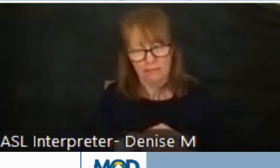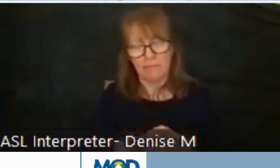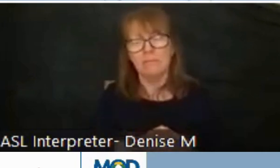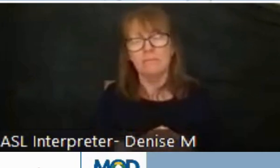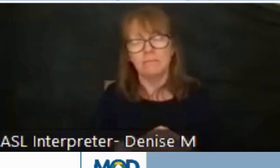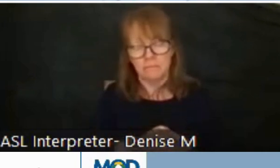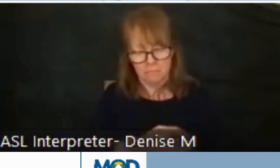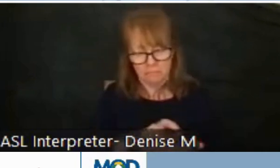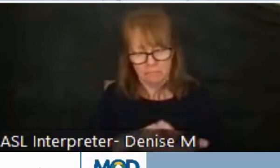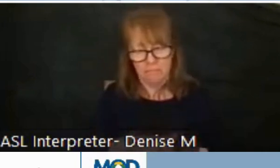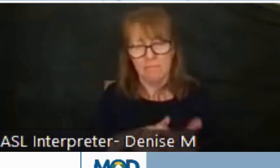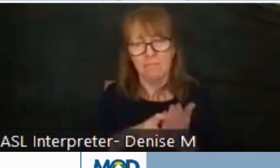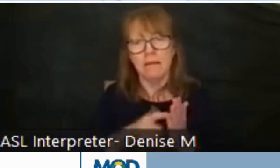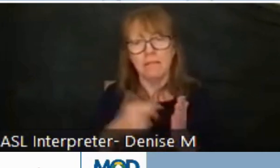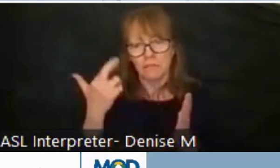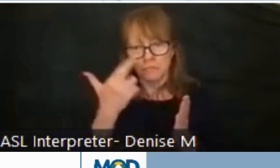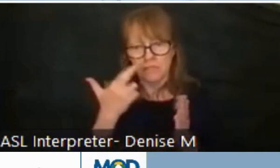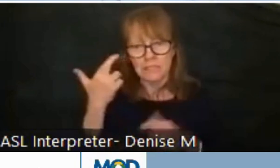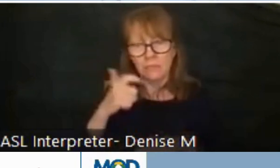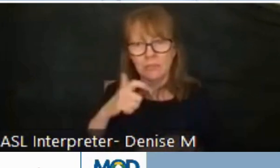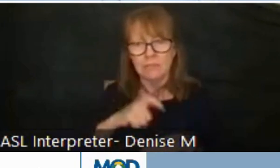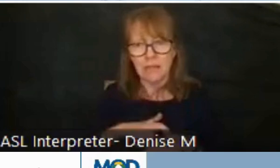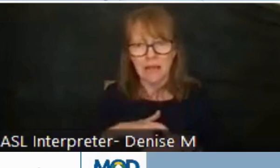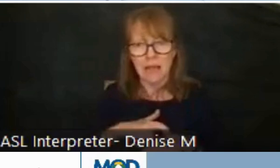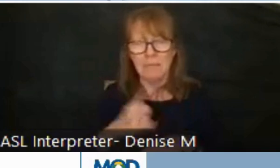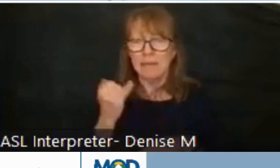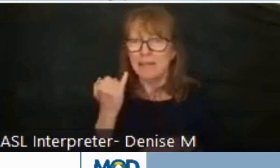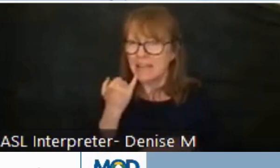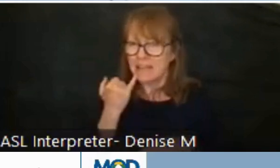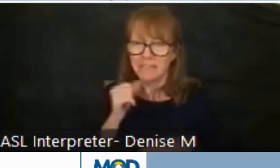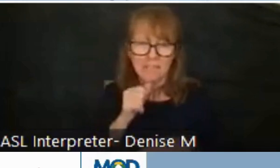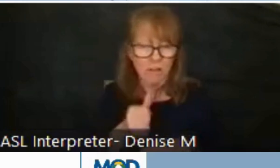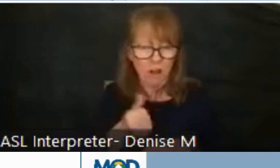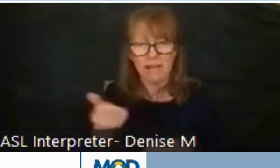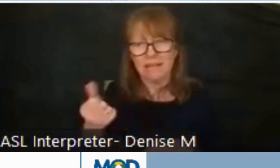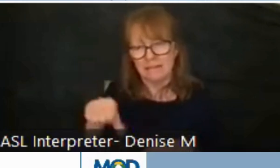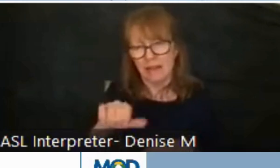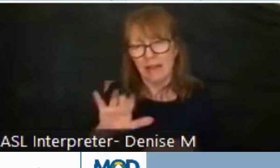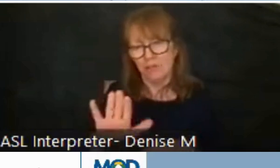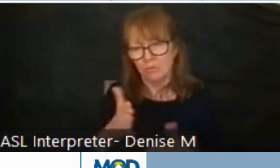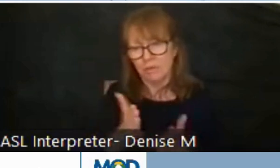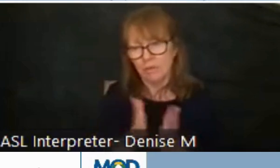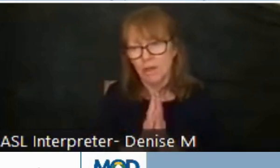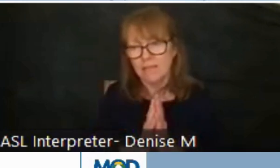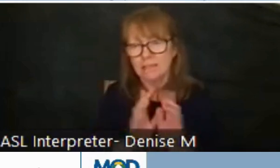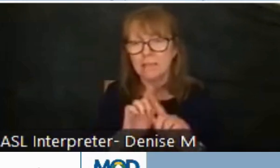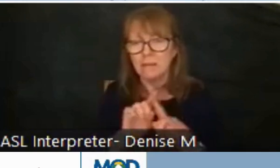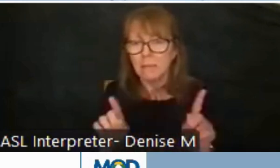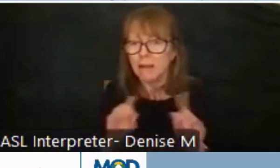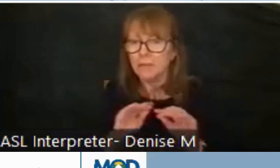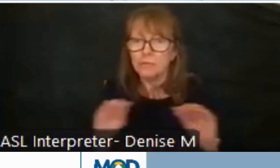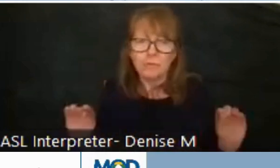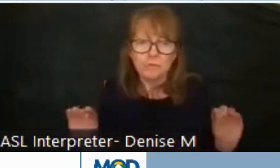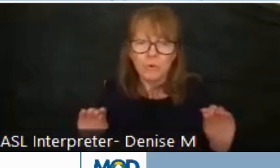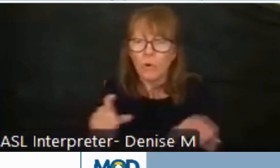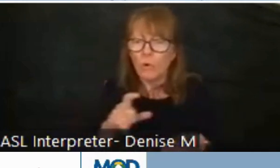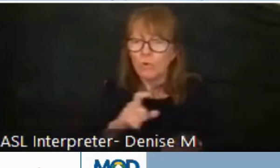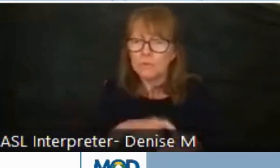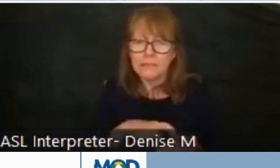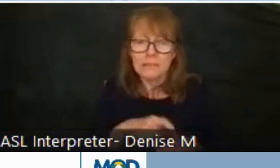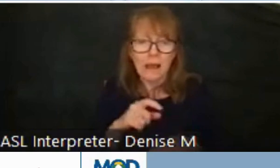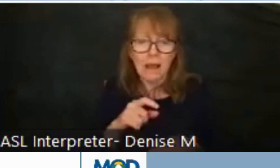of time, or they end up effectively denying your request. But there isn't a defined time frame for a